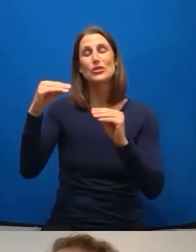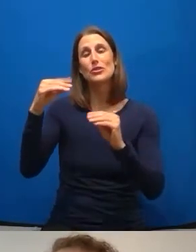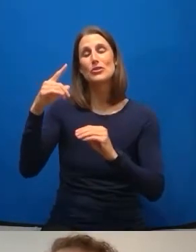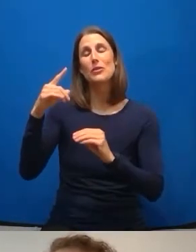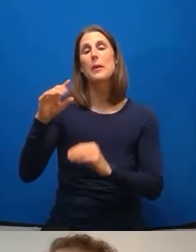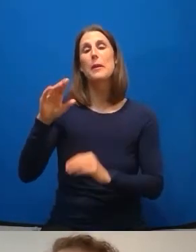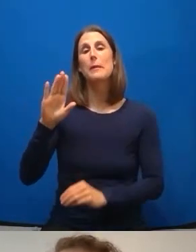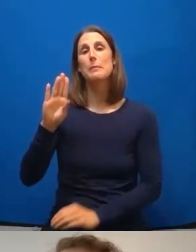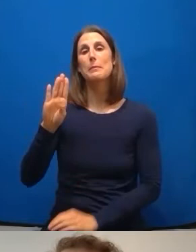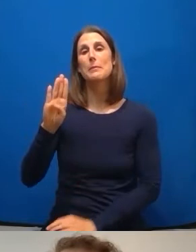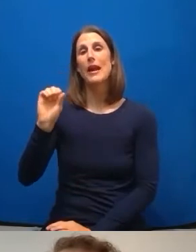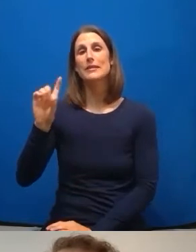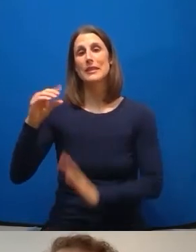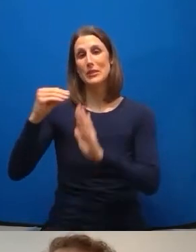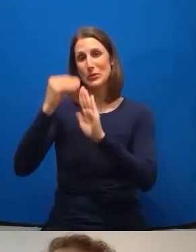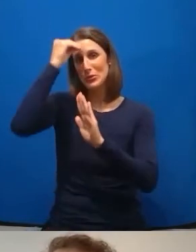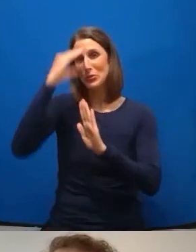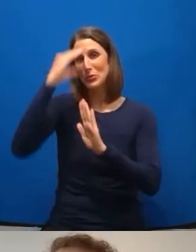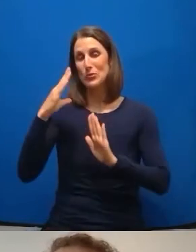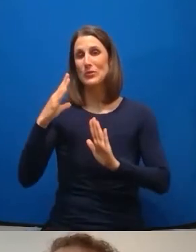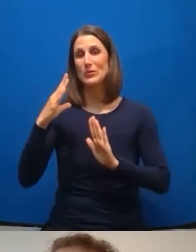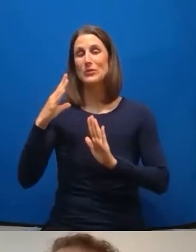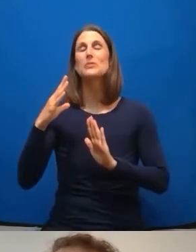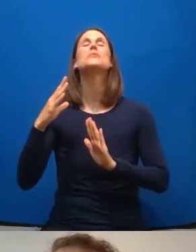I think, aged 9 to 12,